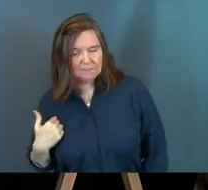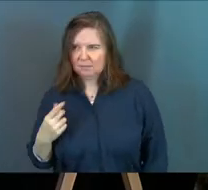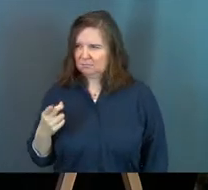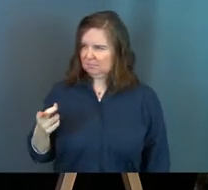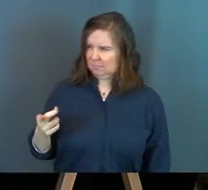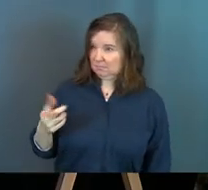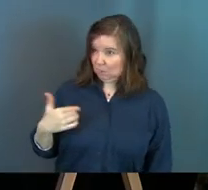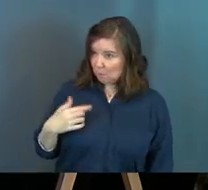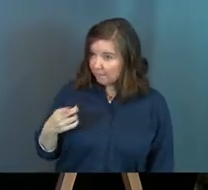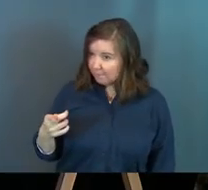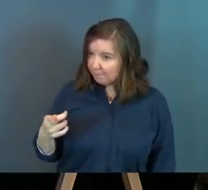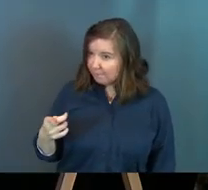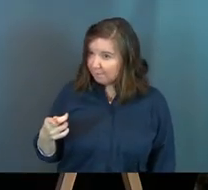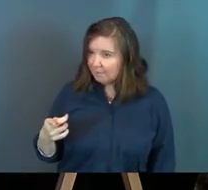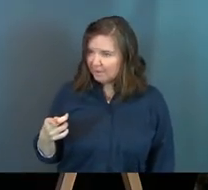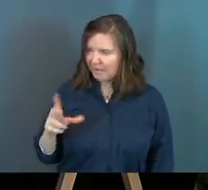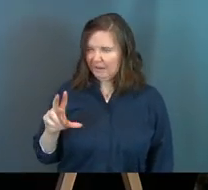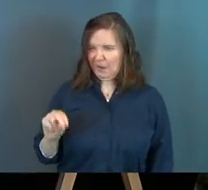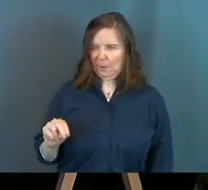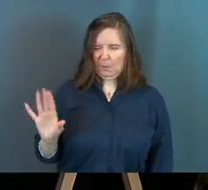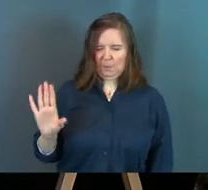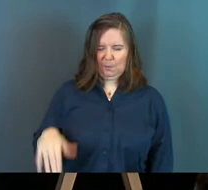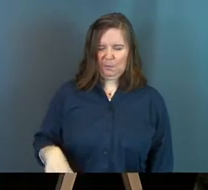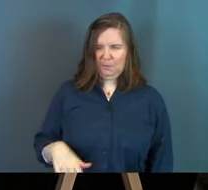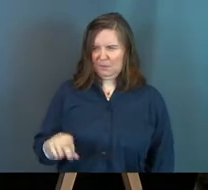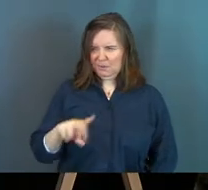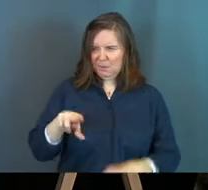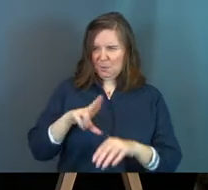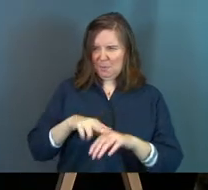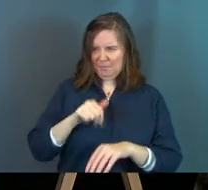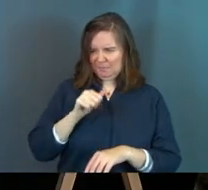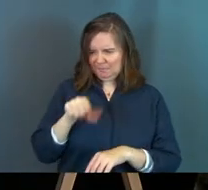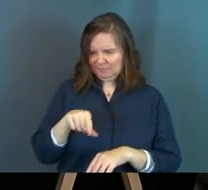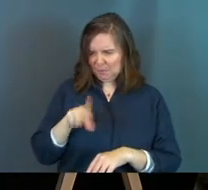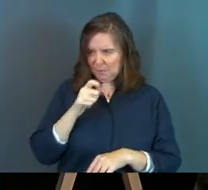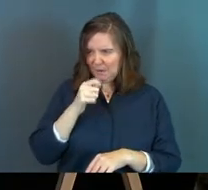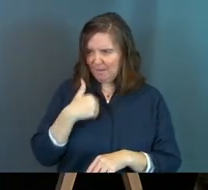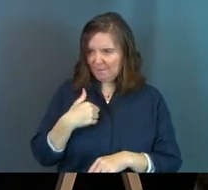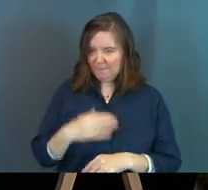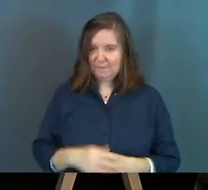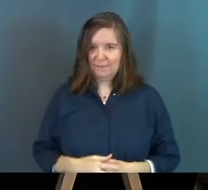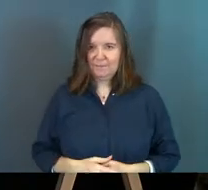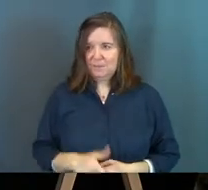You, Jim? No, not you. You're normal, dude.